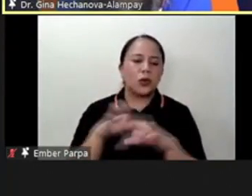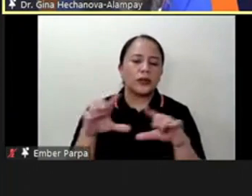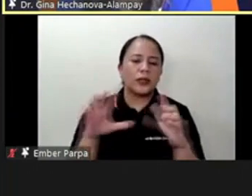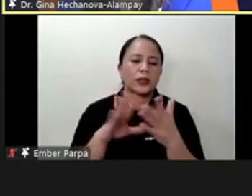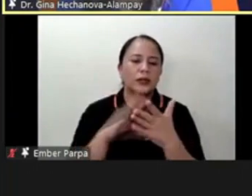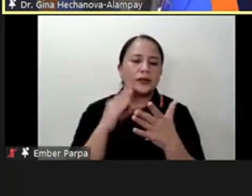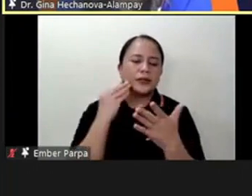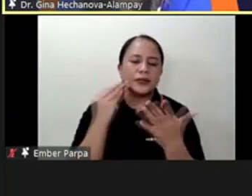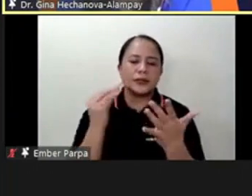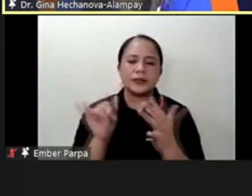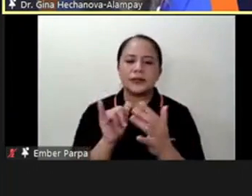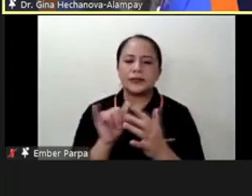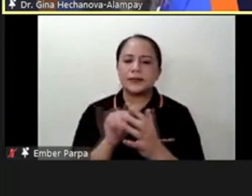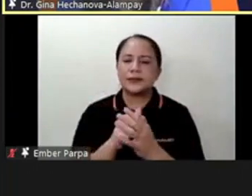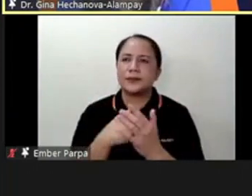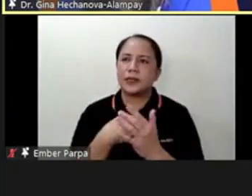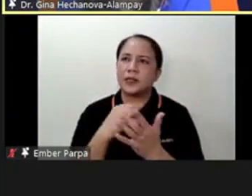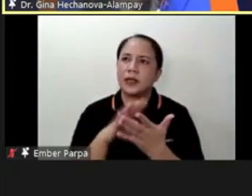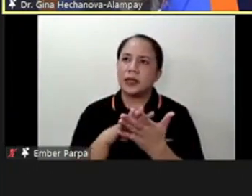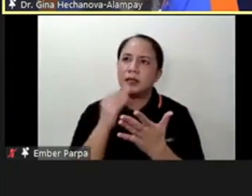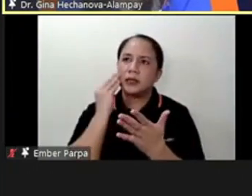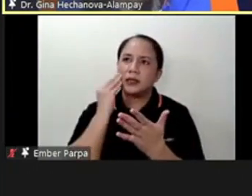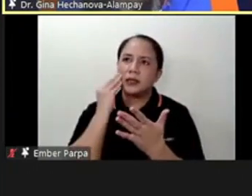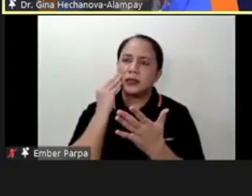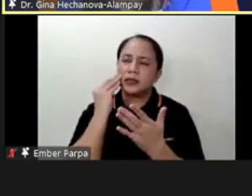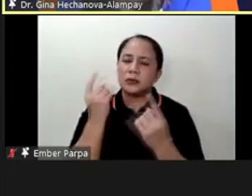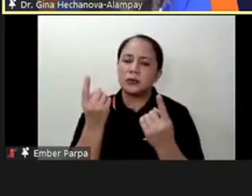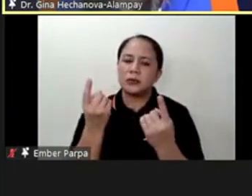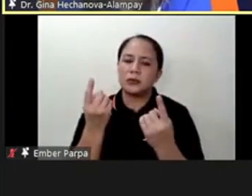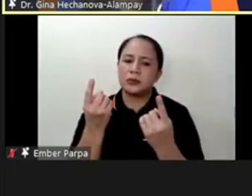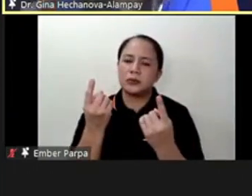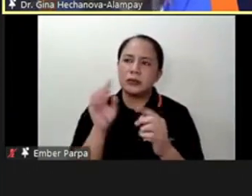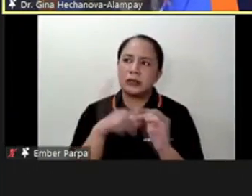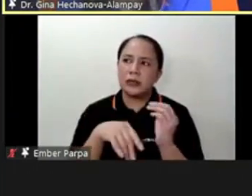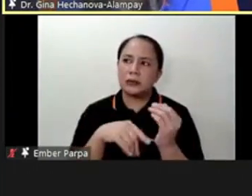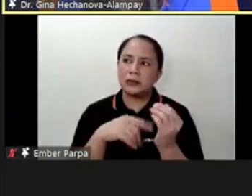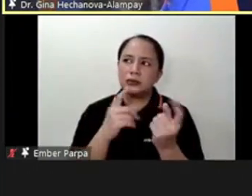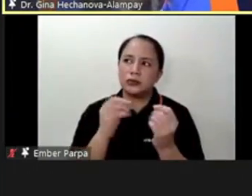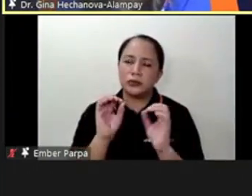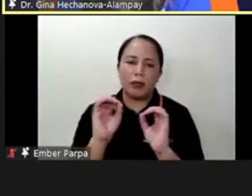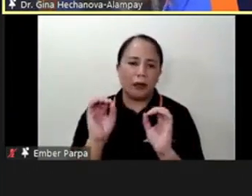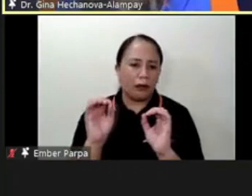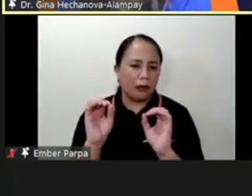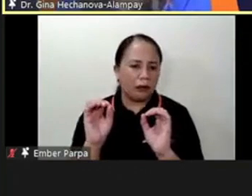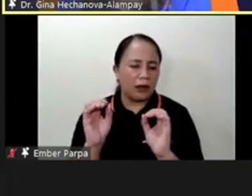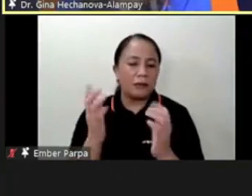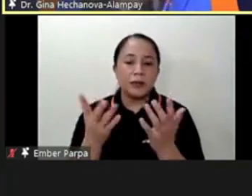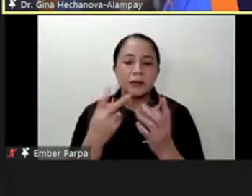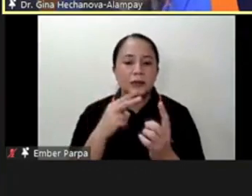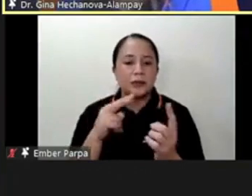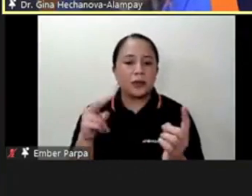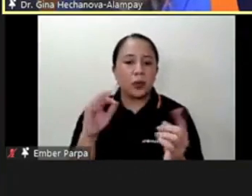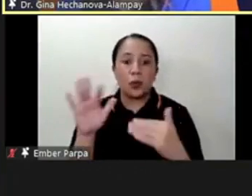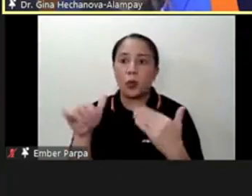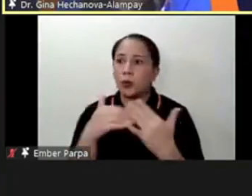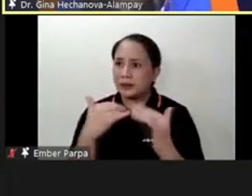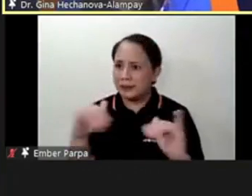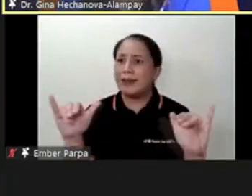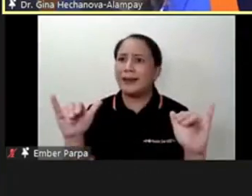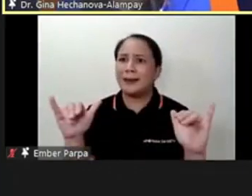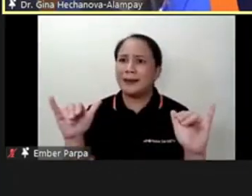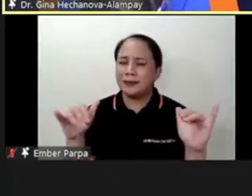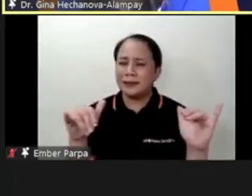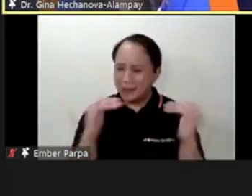least I'm learning something than nothing at all. Or you can look at it as everybody is in the same boat